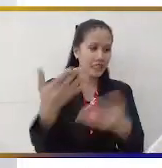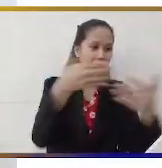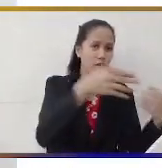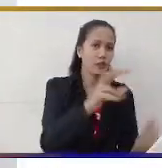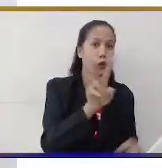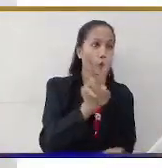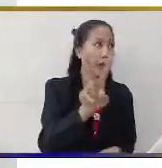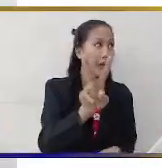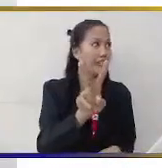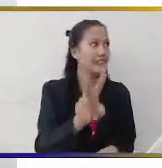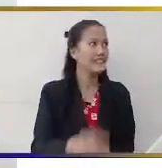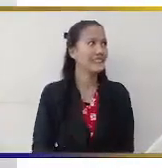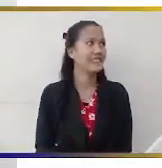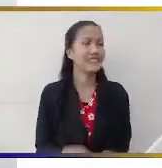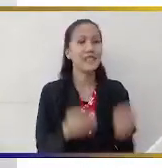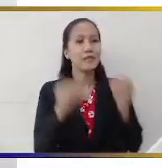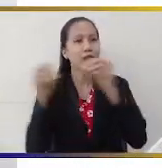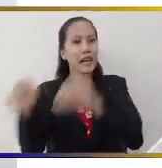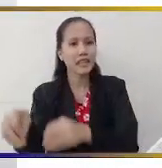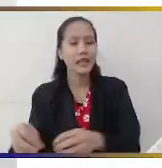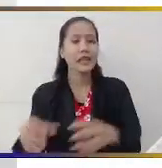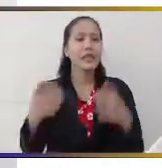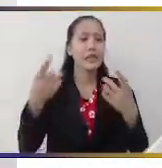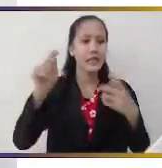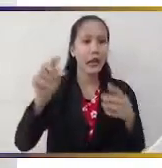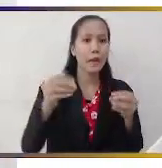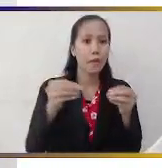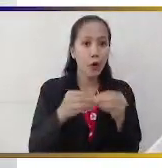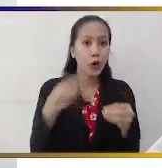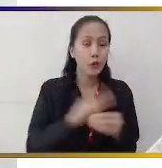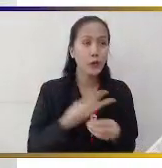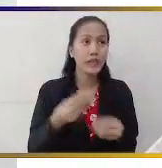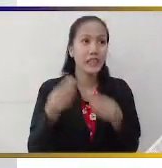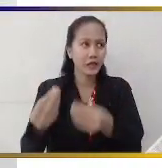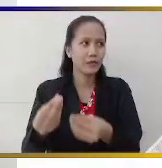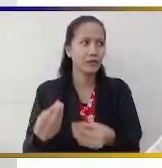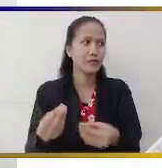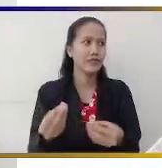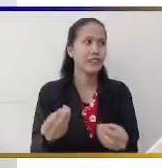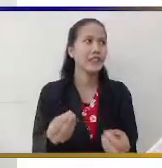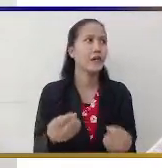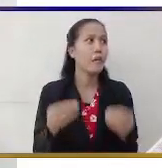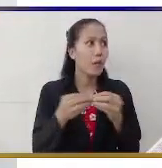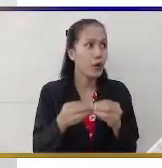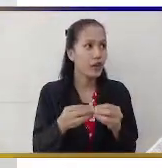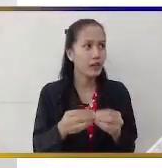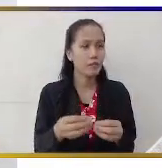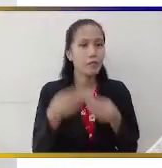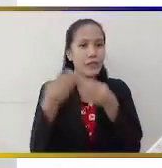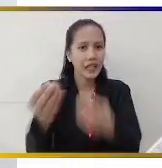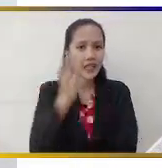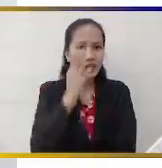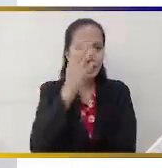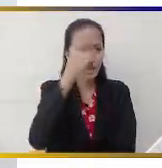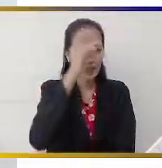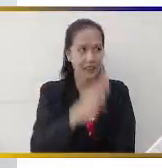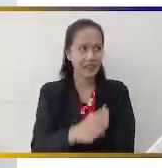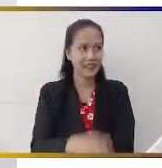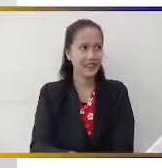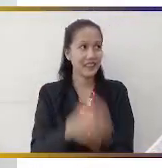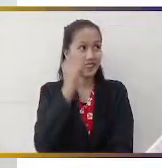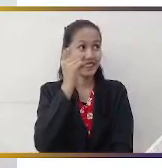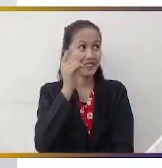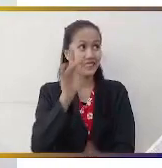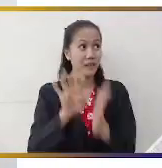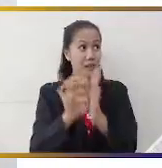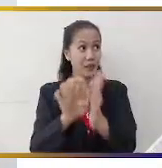nice. Amen. Pretty good. Amen. All right, should we keep